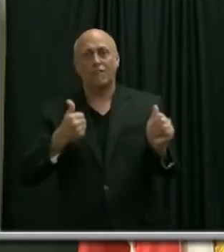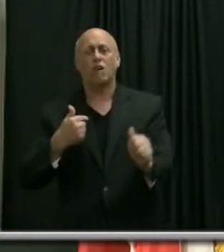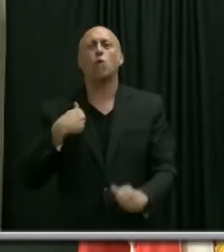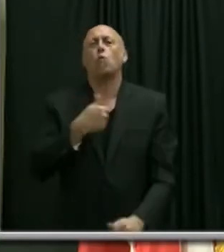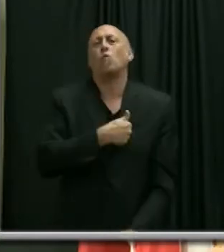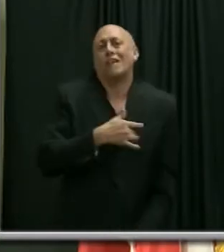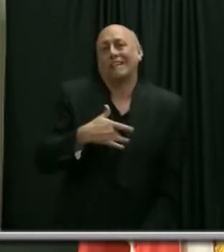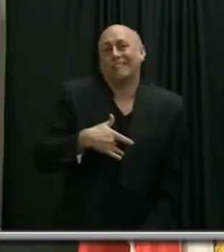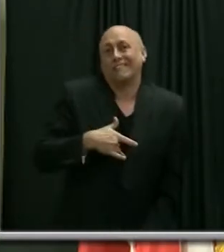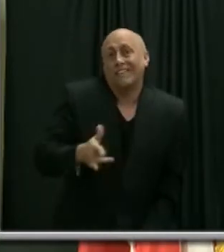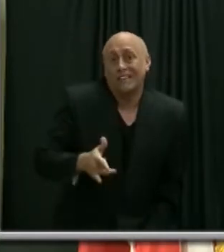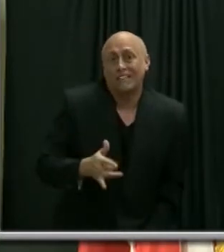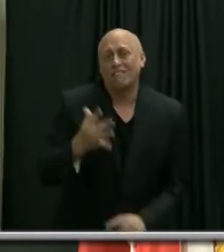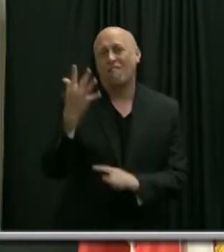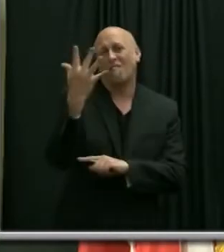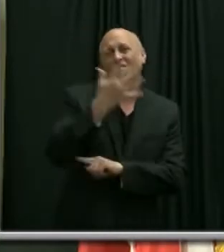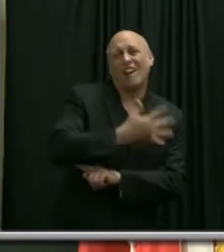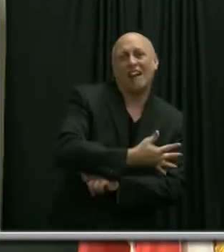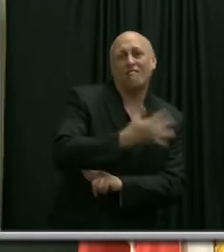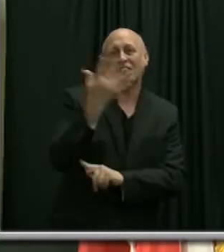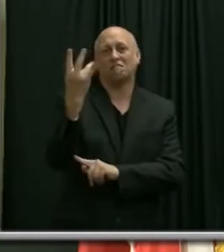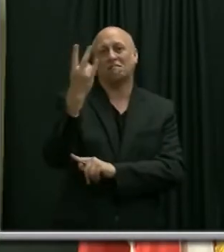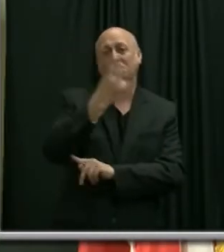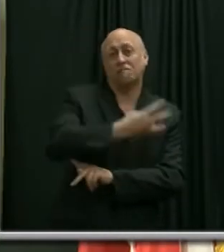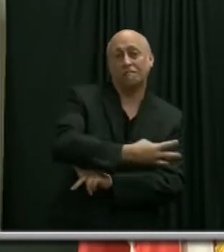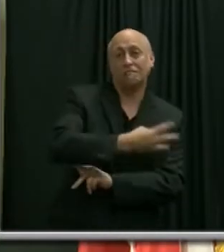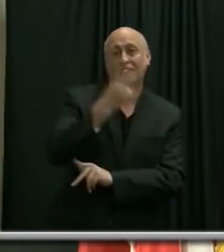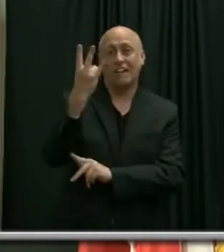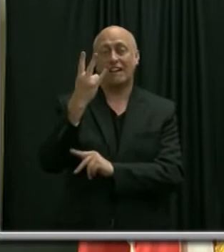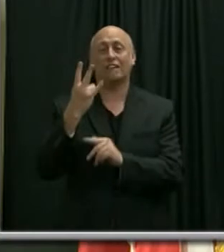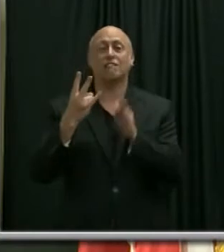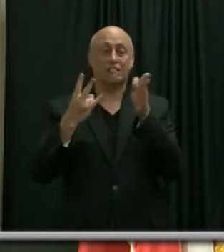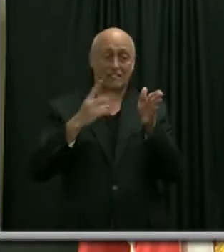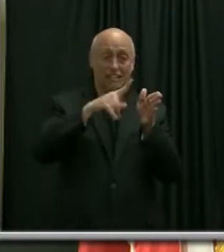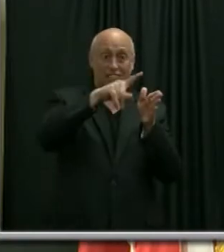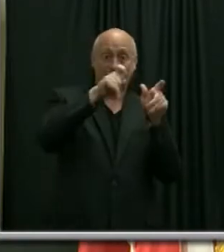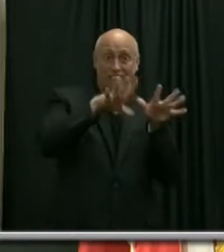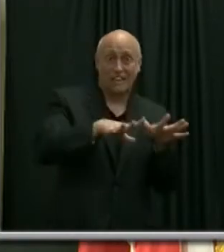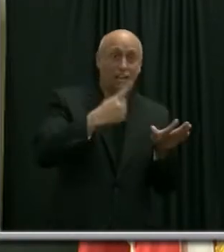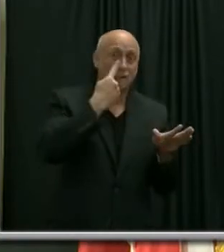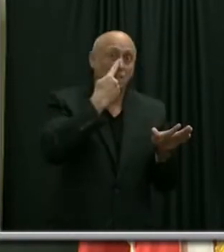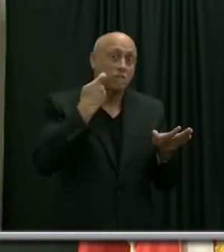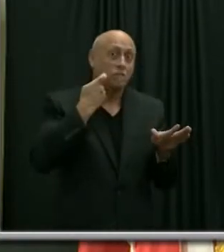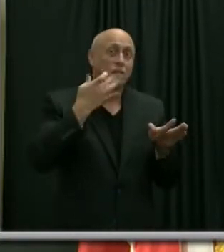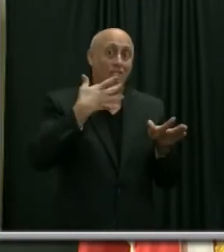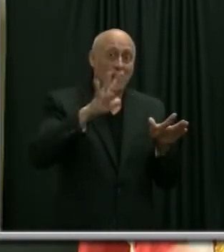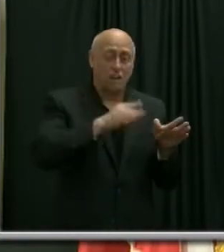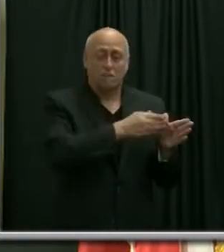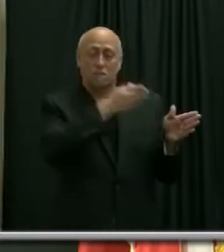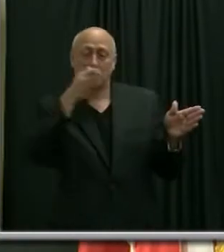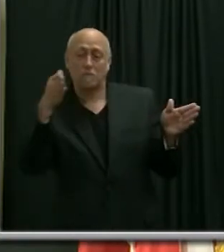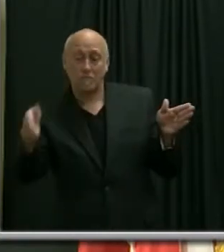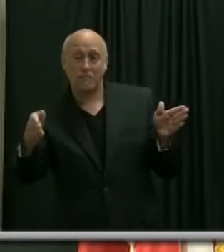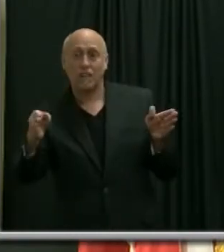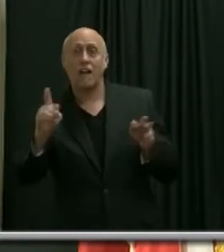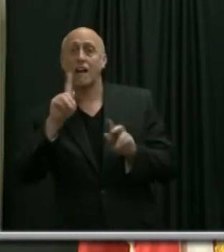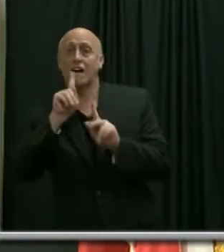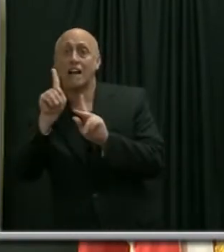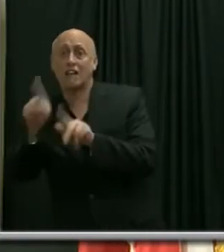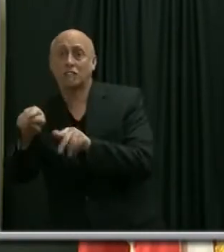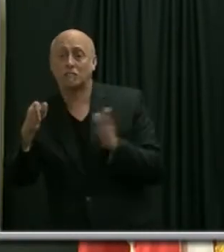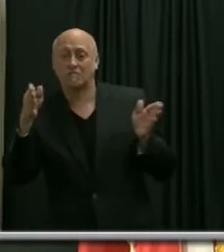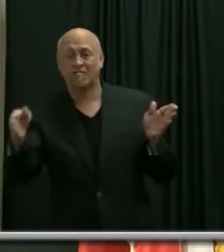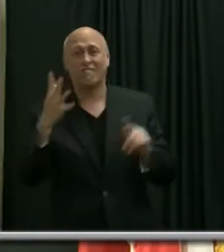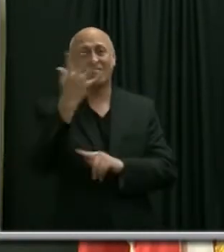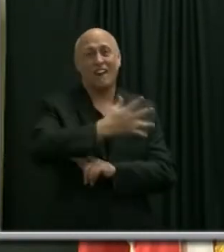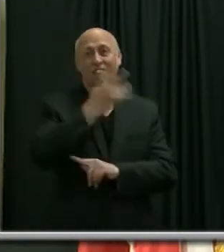the tests that we are sending to the private lab we're using for the city's assessment centers or the community assessment centers. Each organization has a